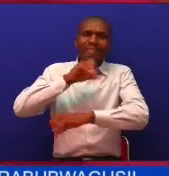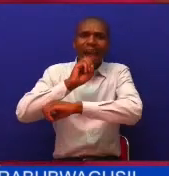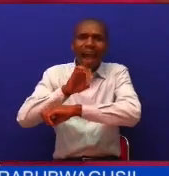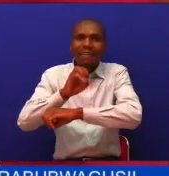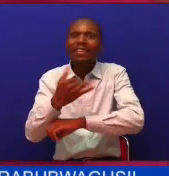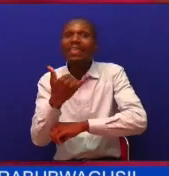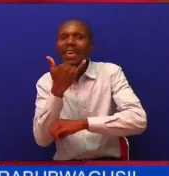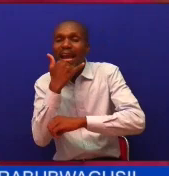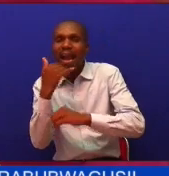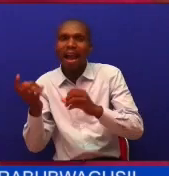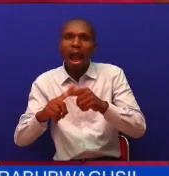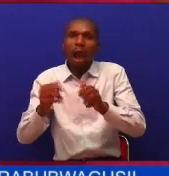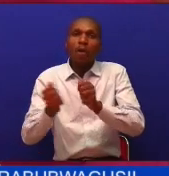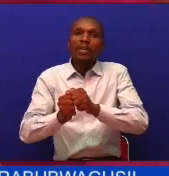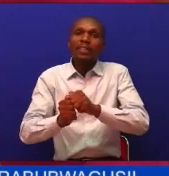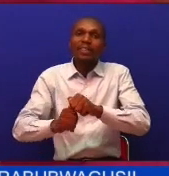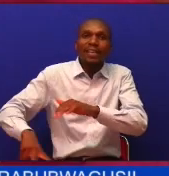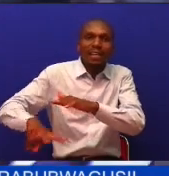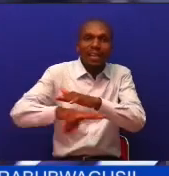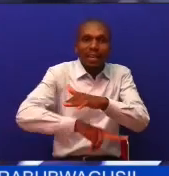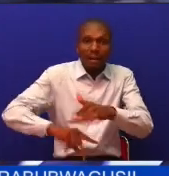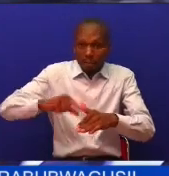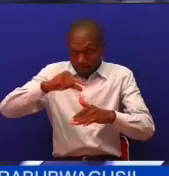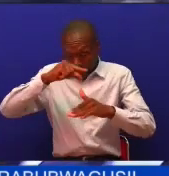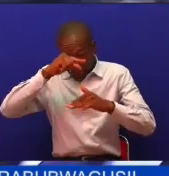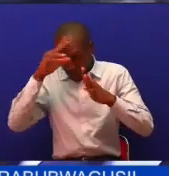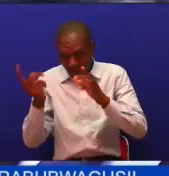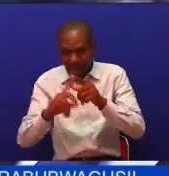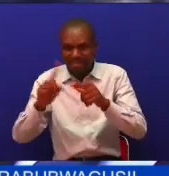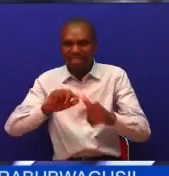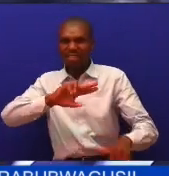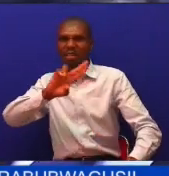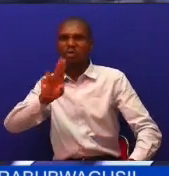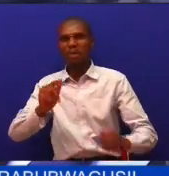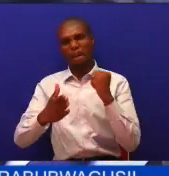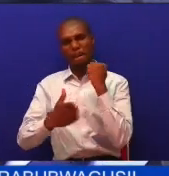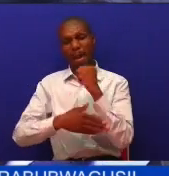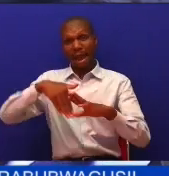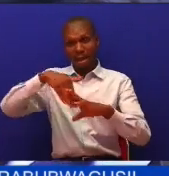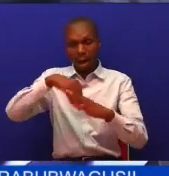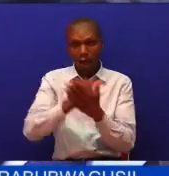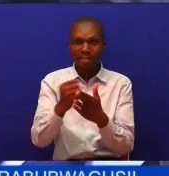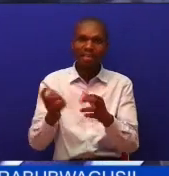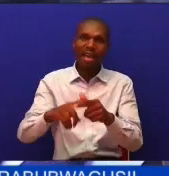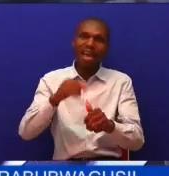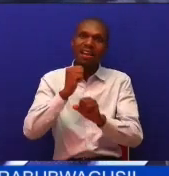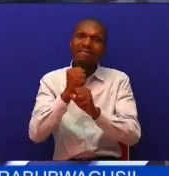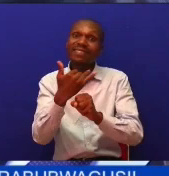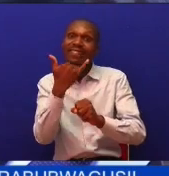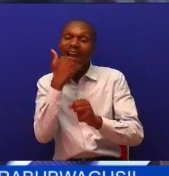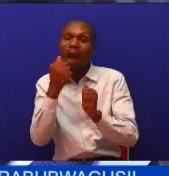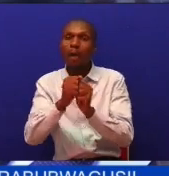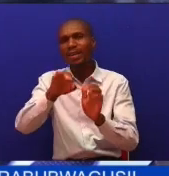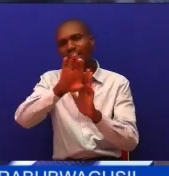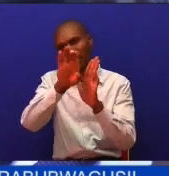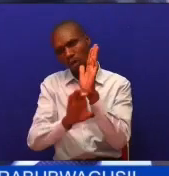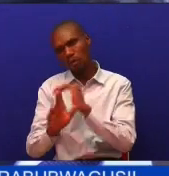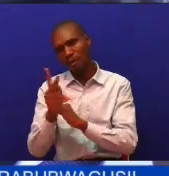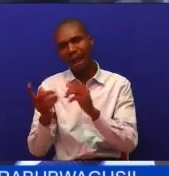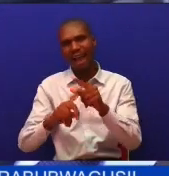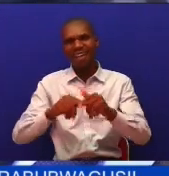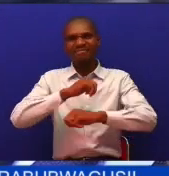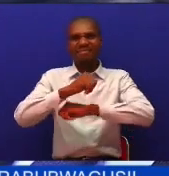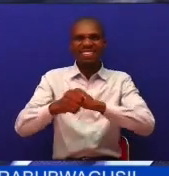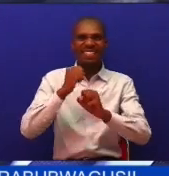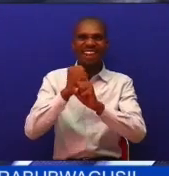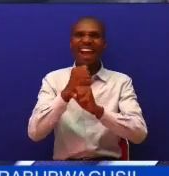amomochane guchase Dr. Monda amonobo tumeki obube buabisi okogenda mamincha ne katiba ya Kenya ebikole